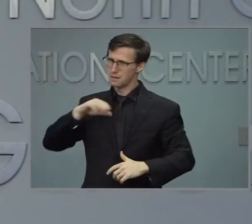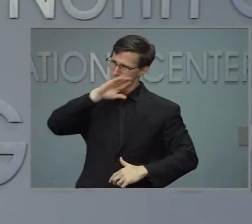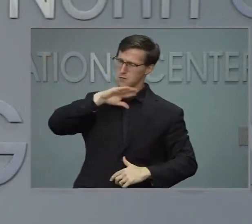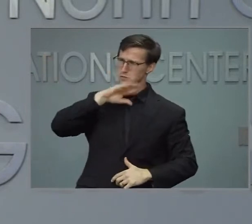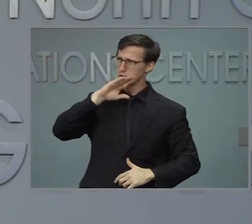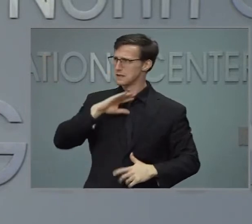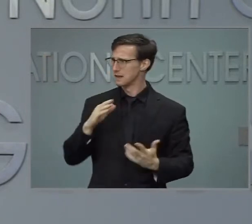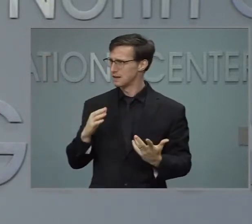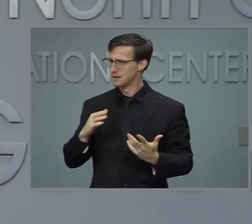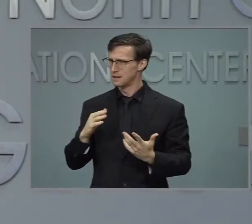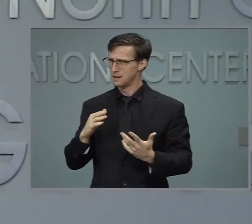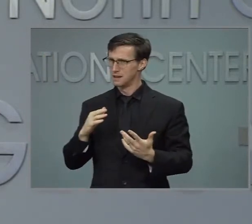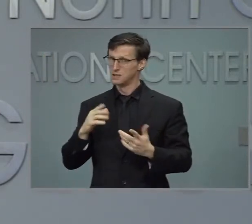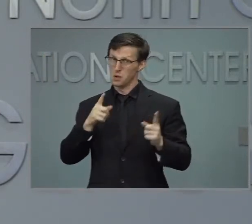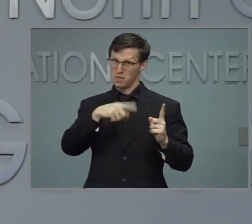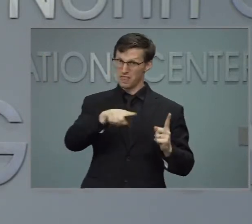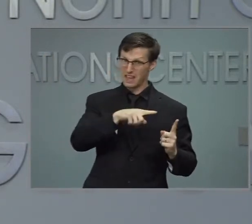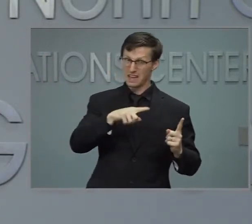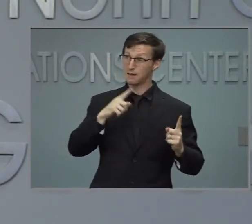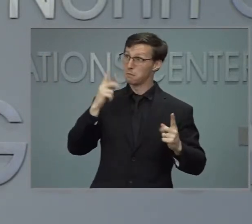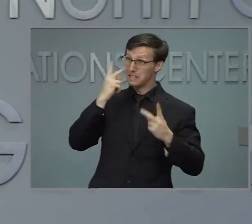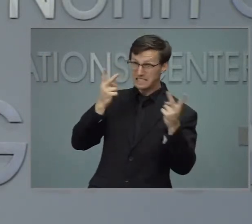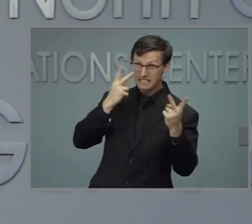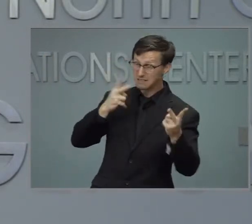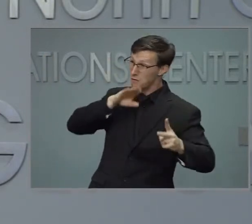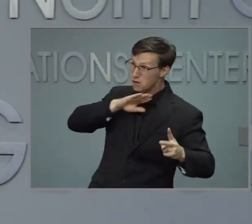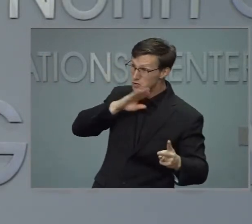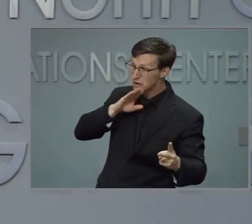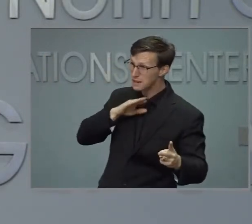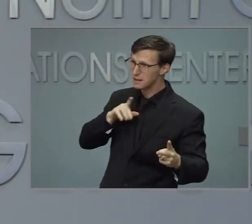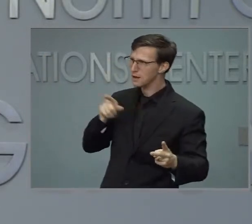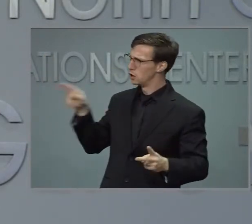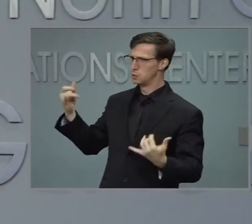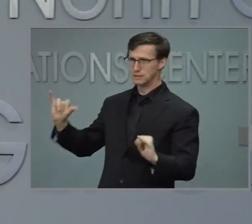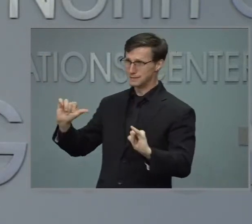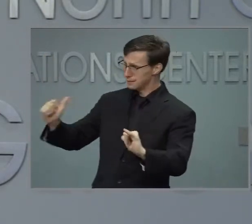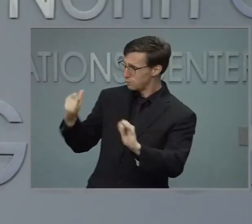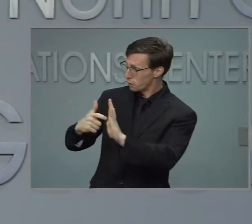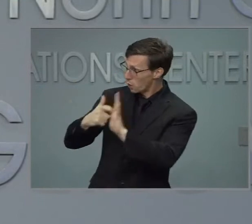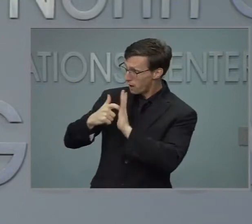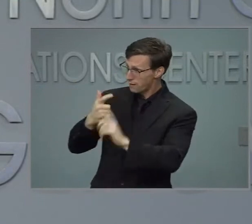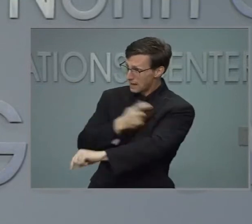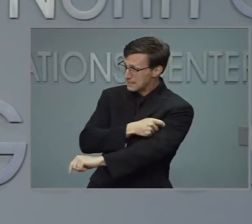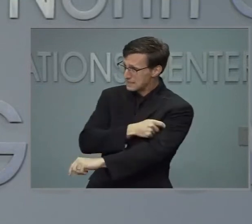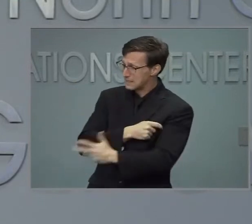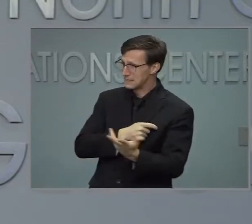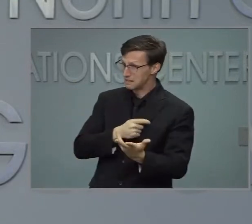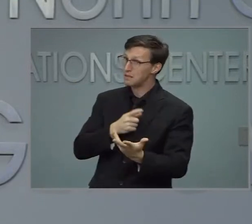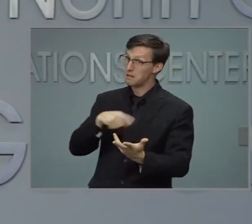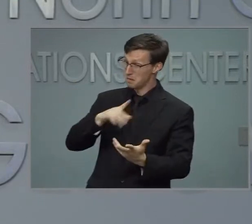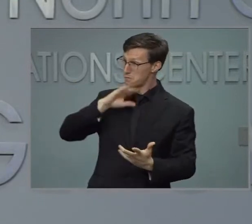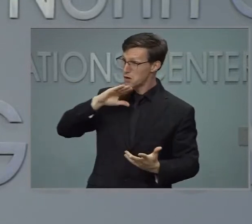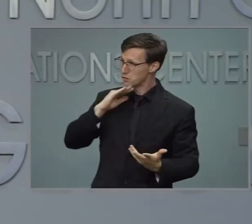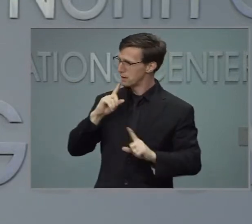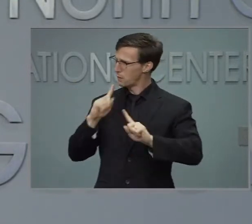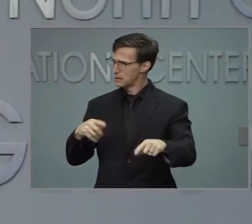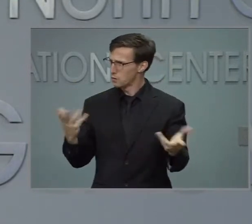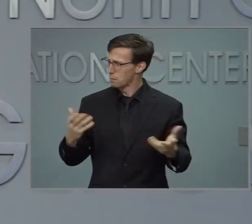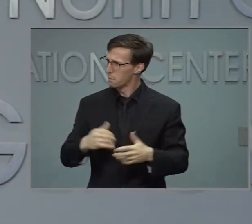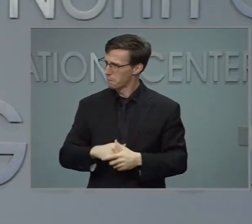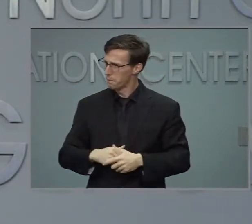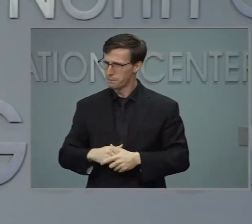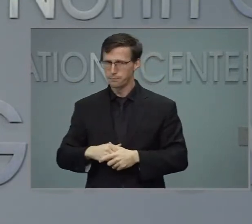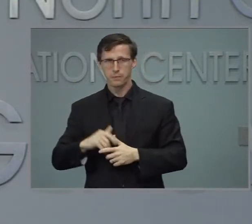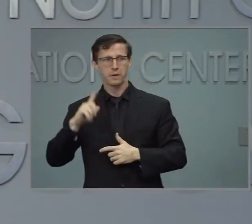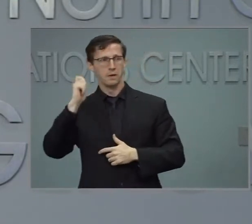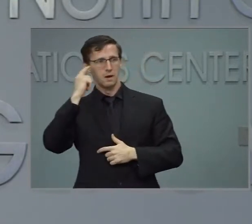vaccination and just verifying if there is a vaccination? Well, I think we're all in this together. I understand the frustration